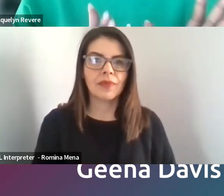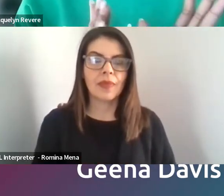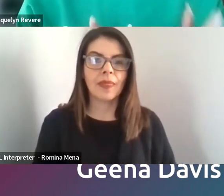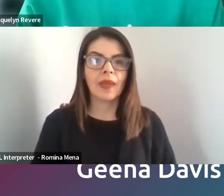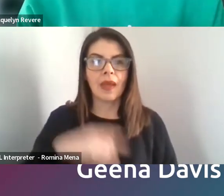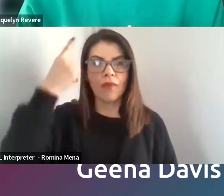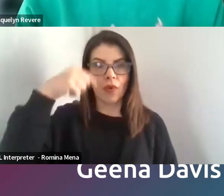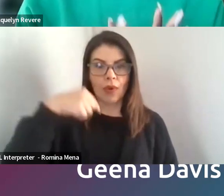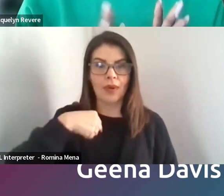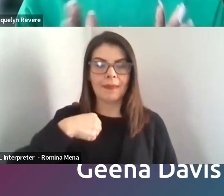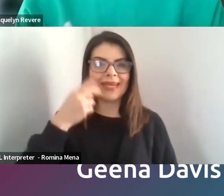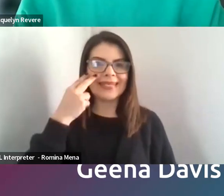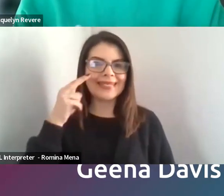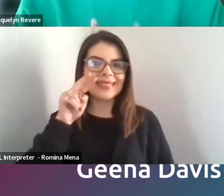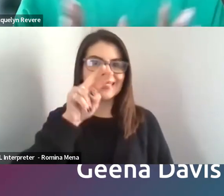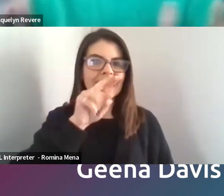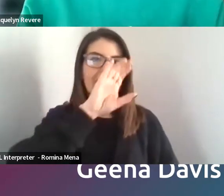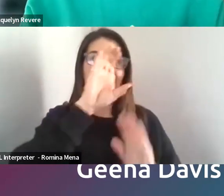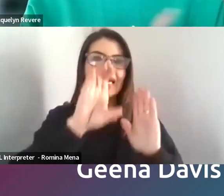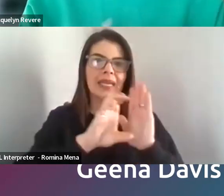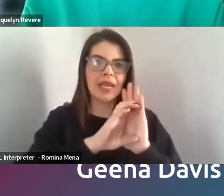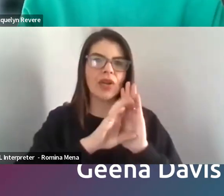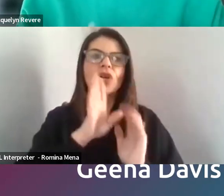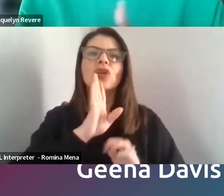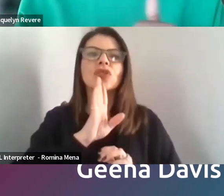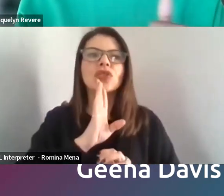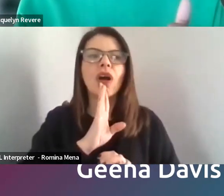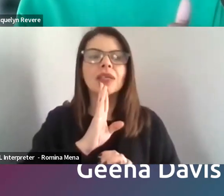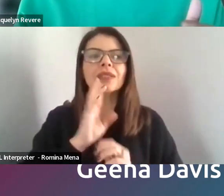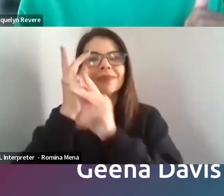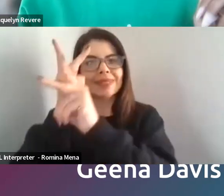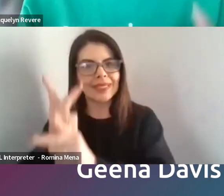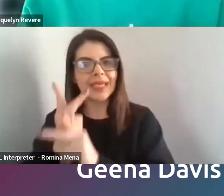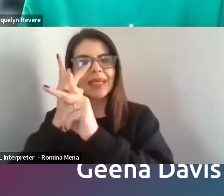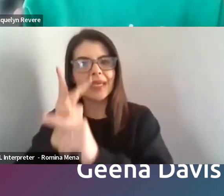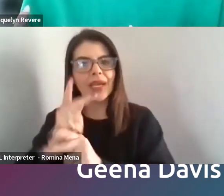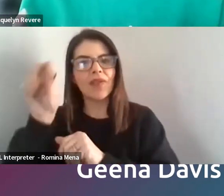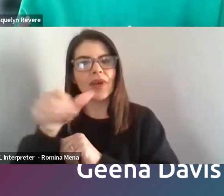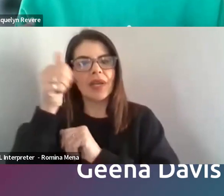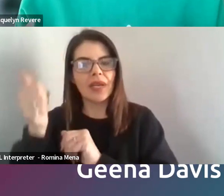seeing characters talk about caring for someone